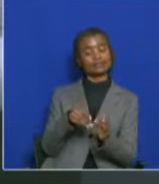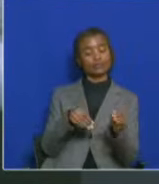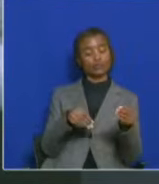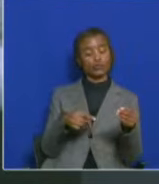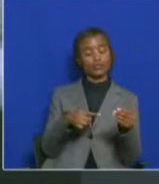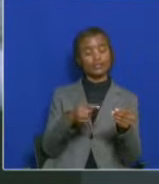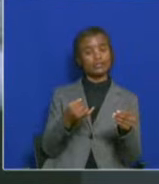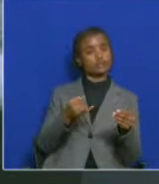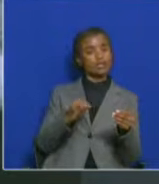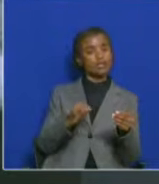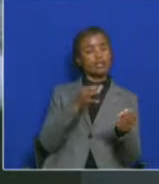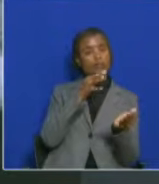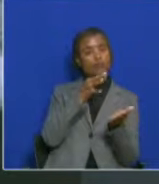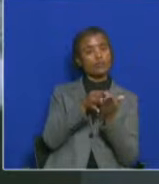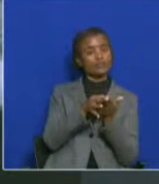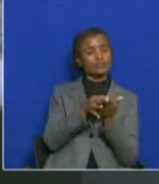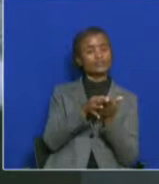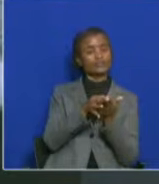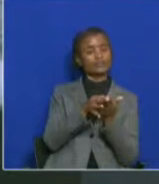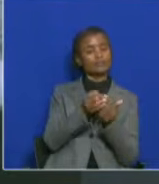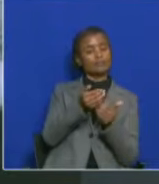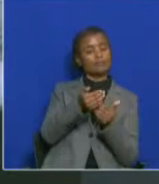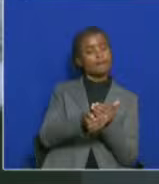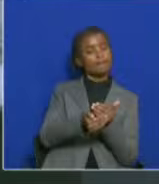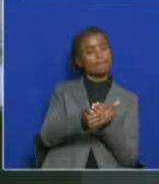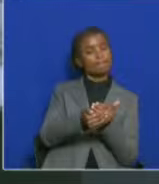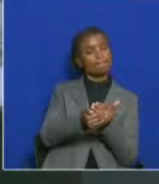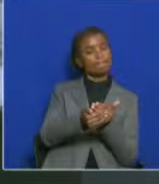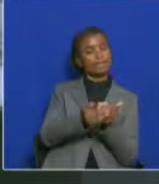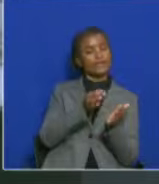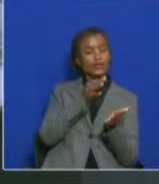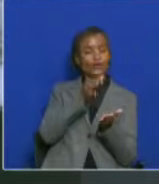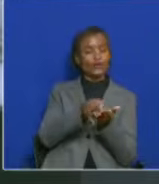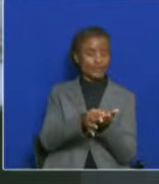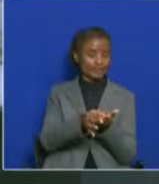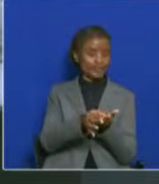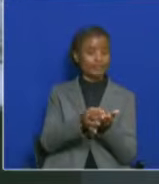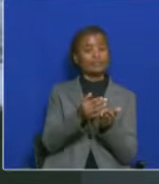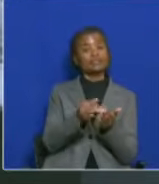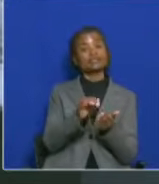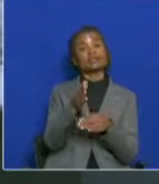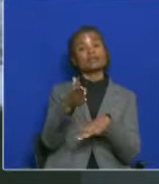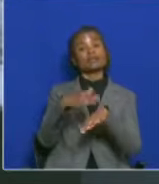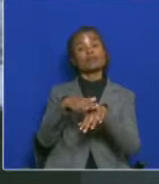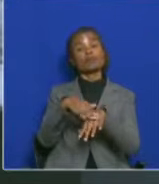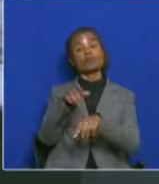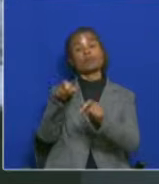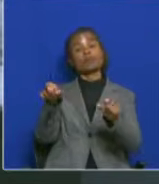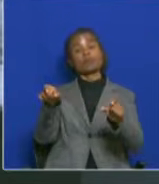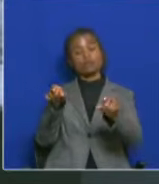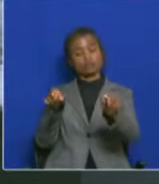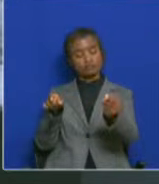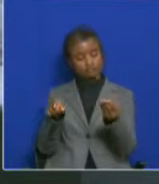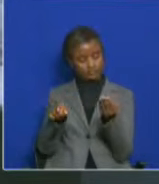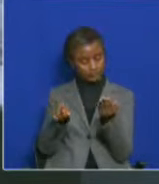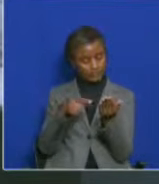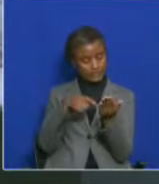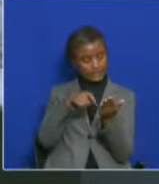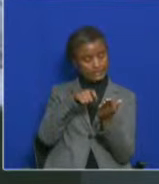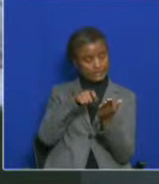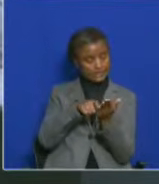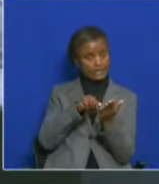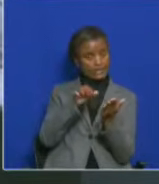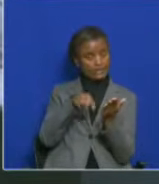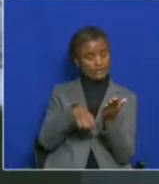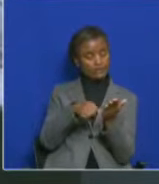the recommendation stage. And various people still needed to sign and say whether they support the